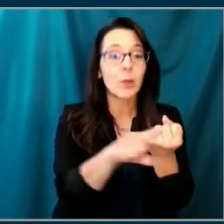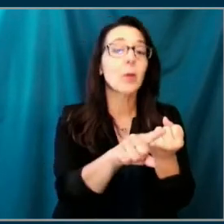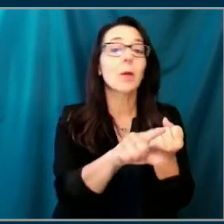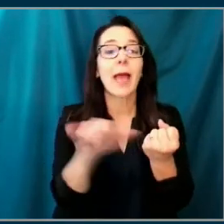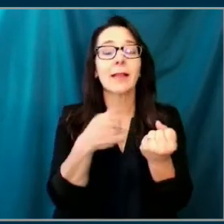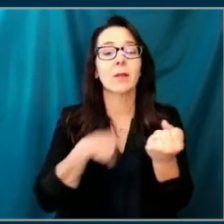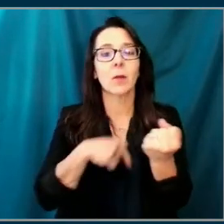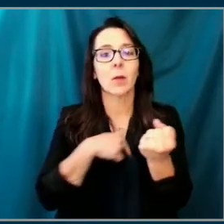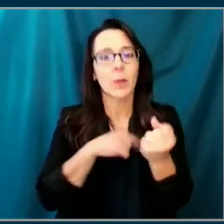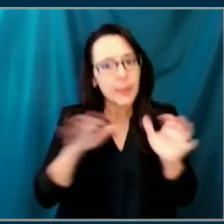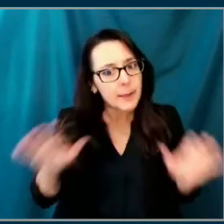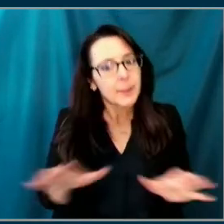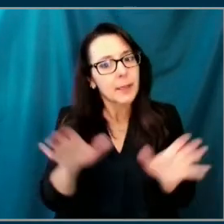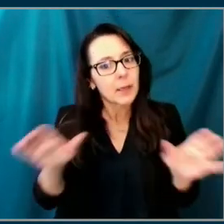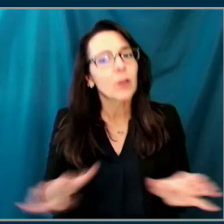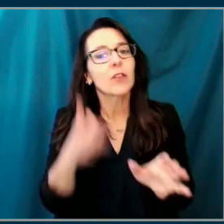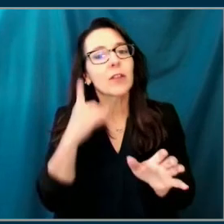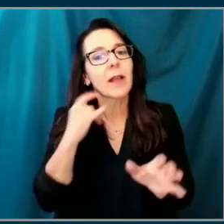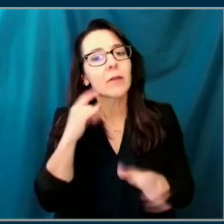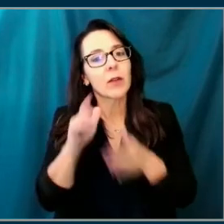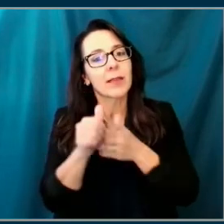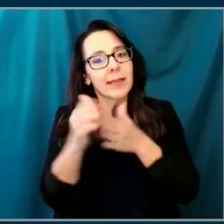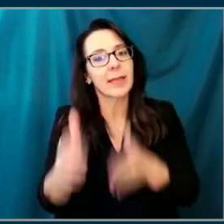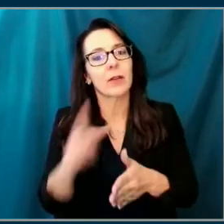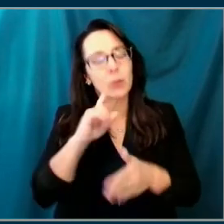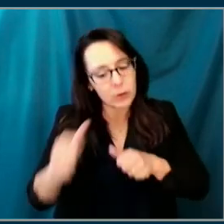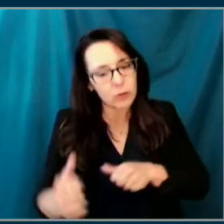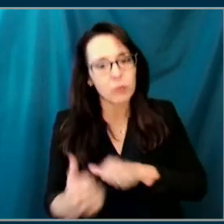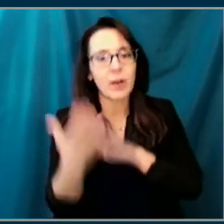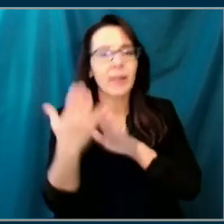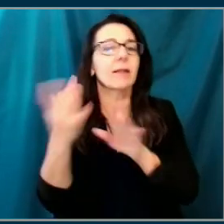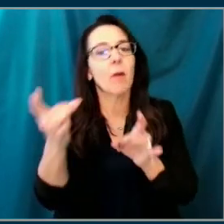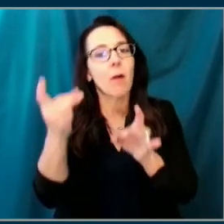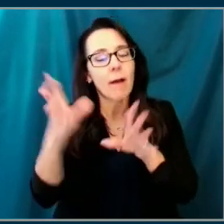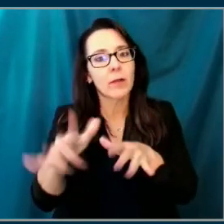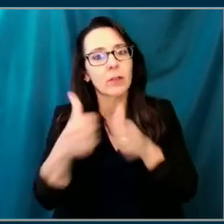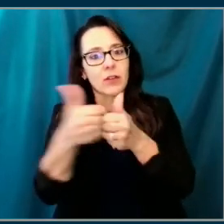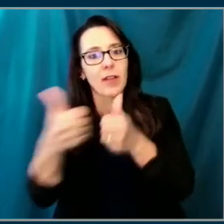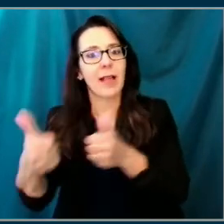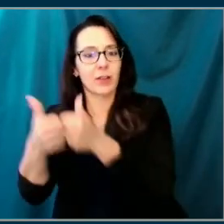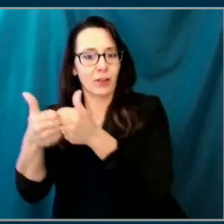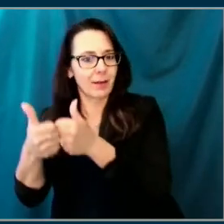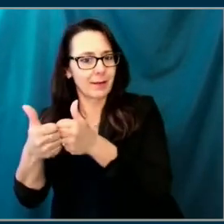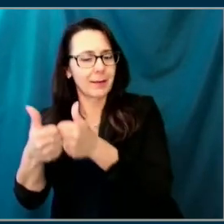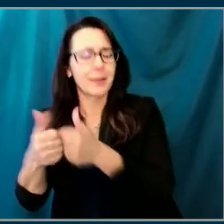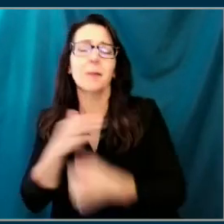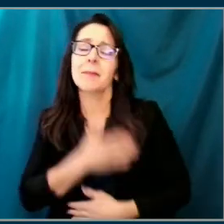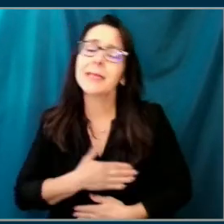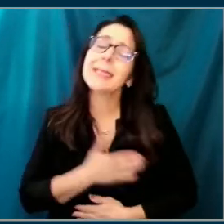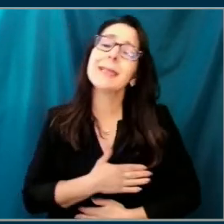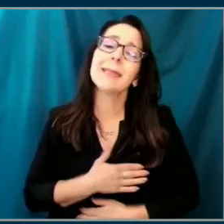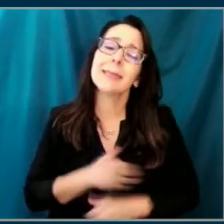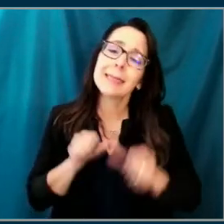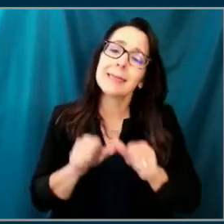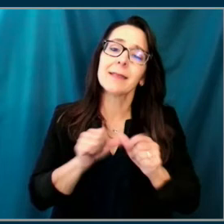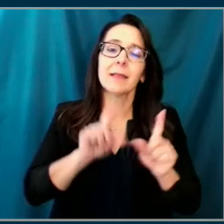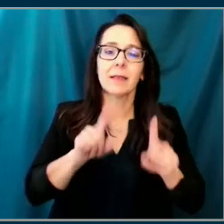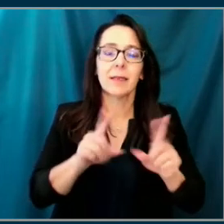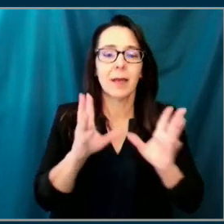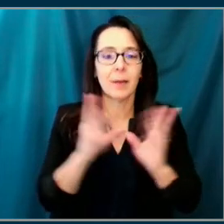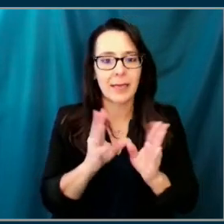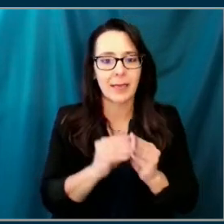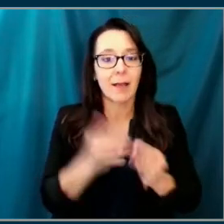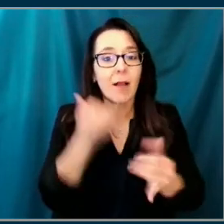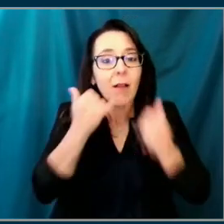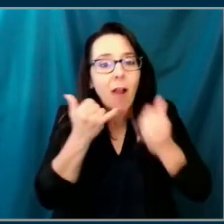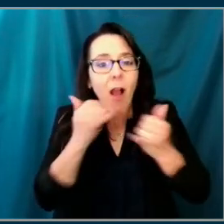California's leadership to address the greatest challenges of our time. Please keep coming to meetings. Keep calling your elected officials.